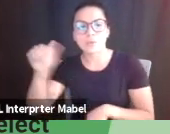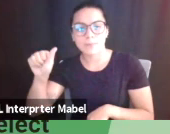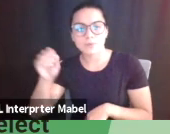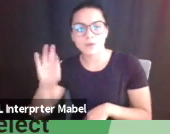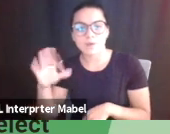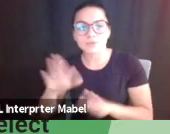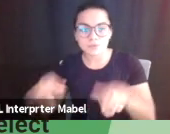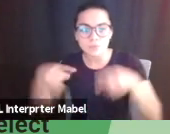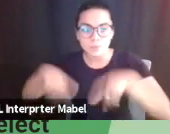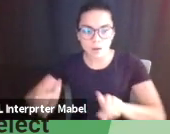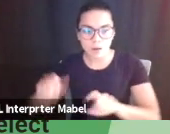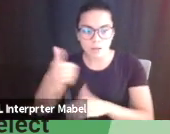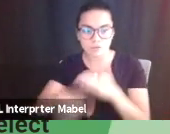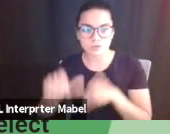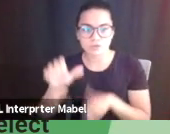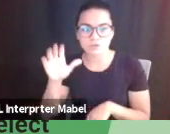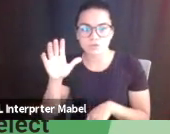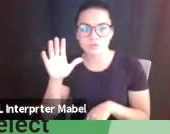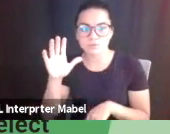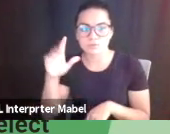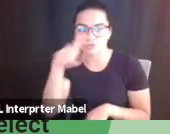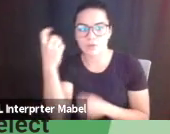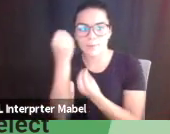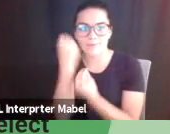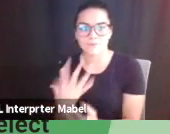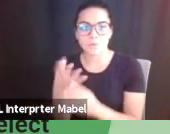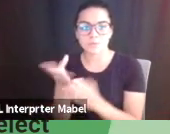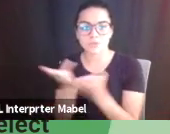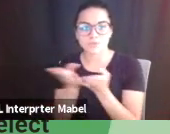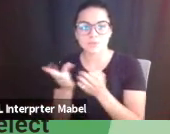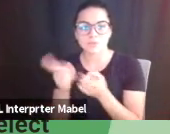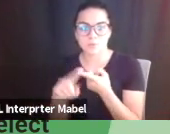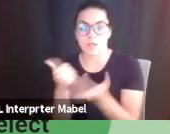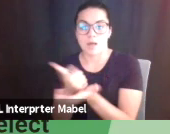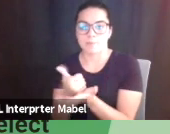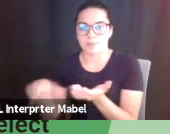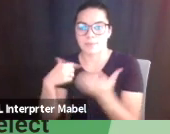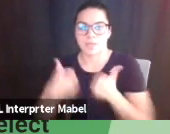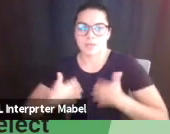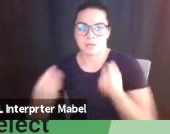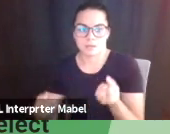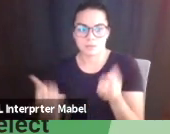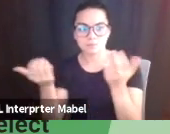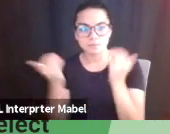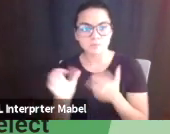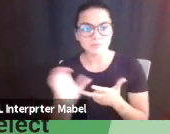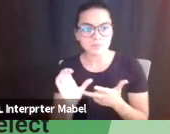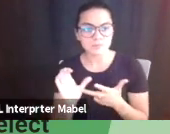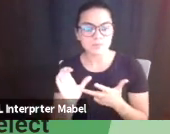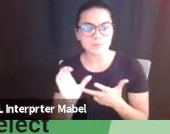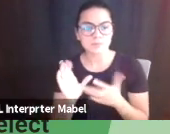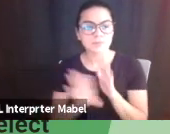survivors heal. C, develop or engage culturally rooted,